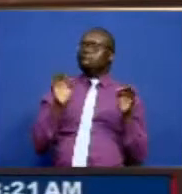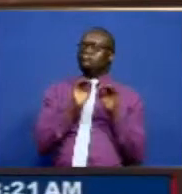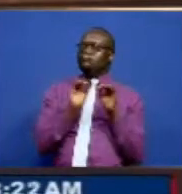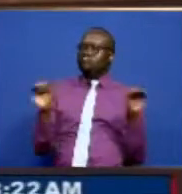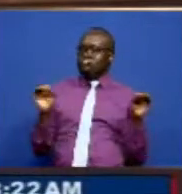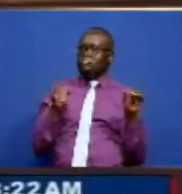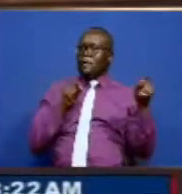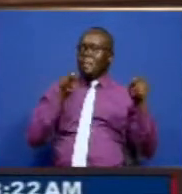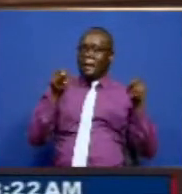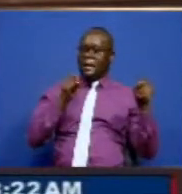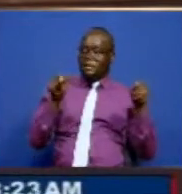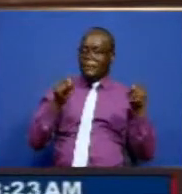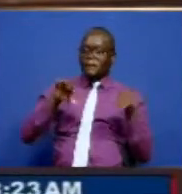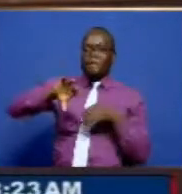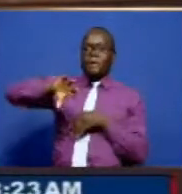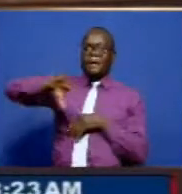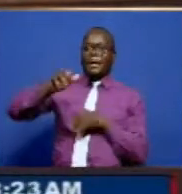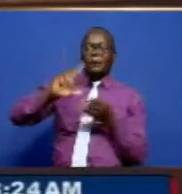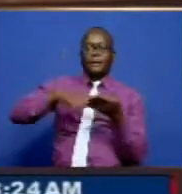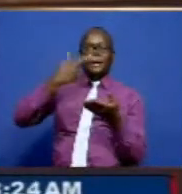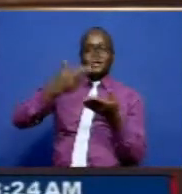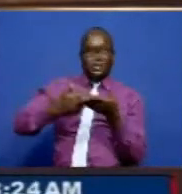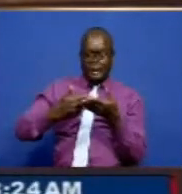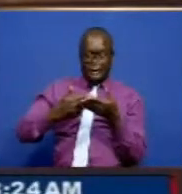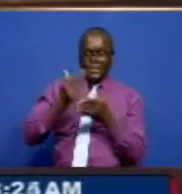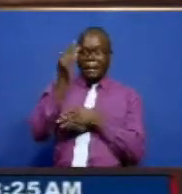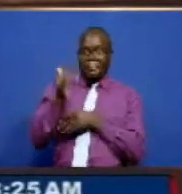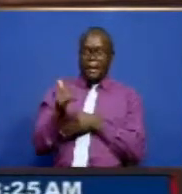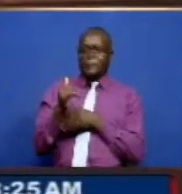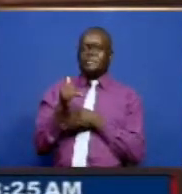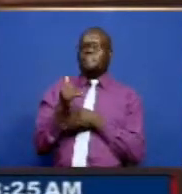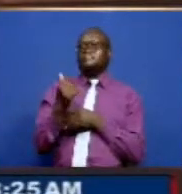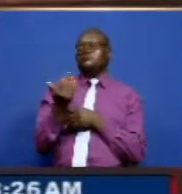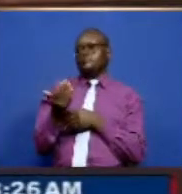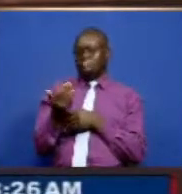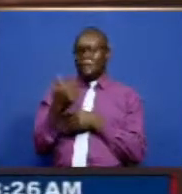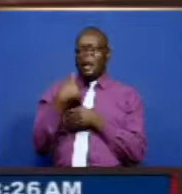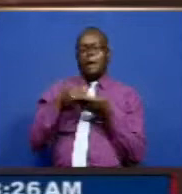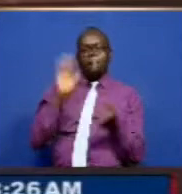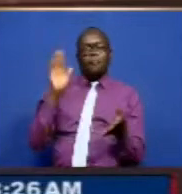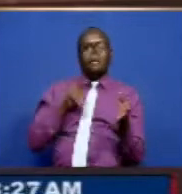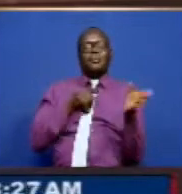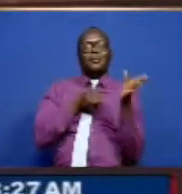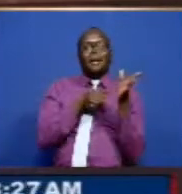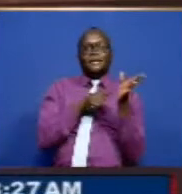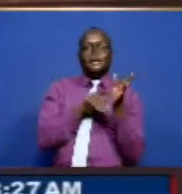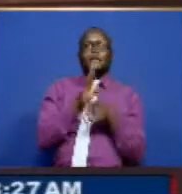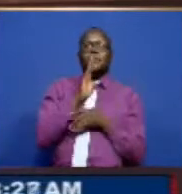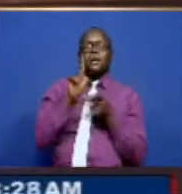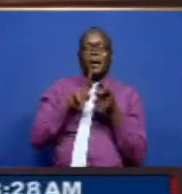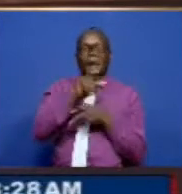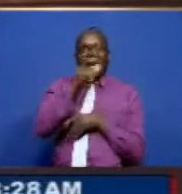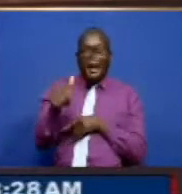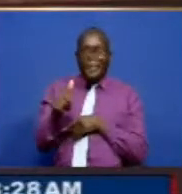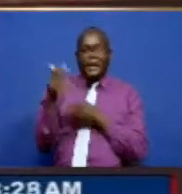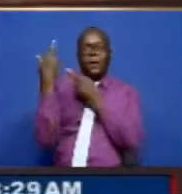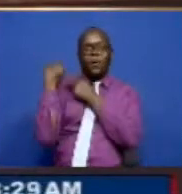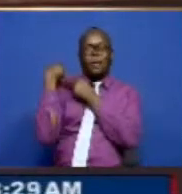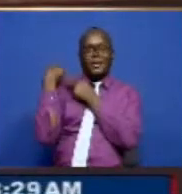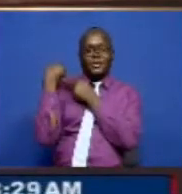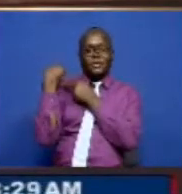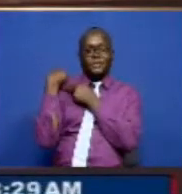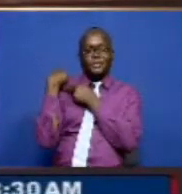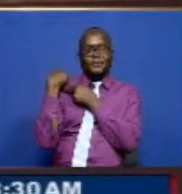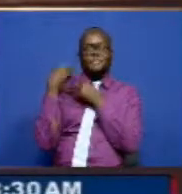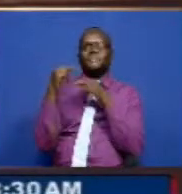the management of the county resources by incurring unsustainable debts and other pending obligations to